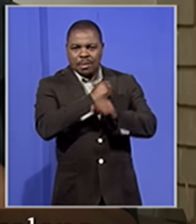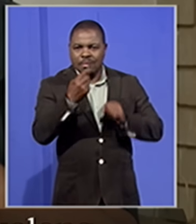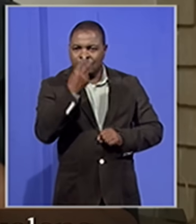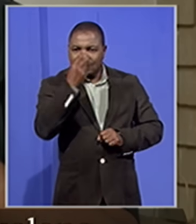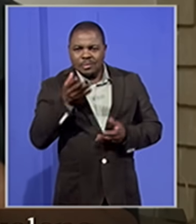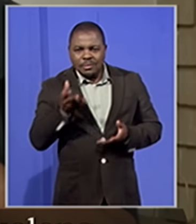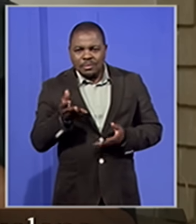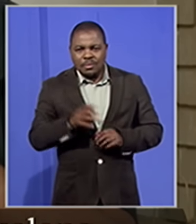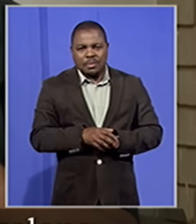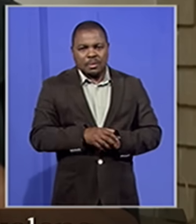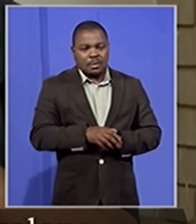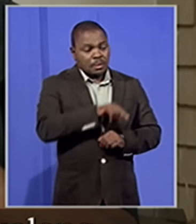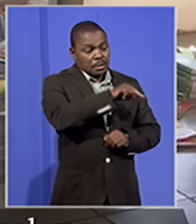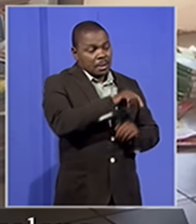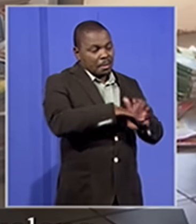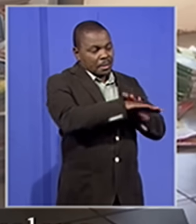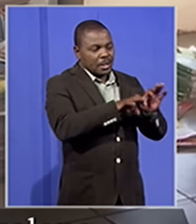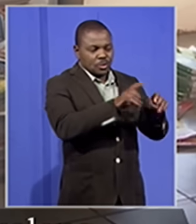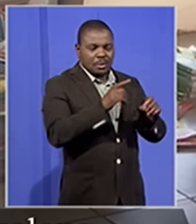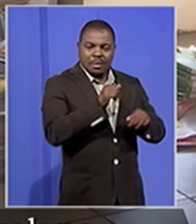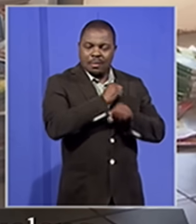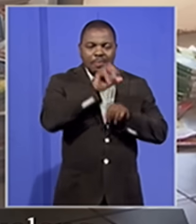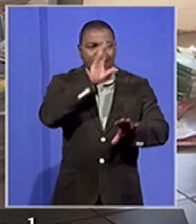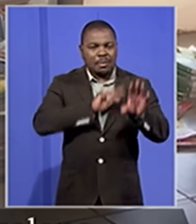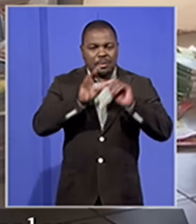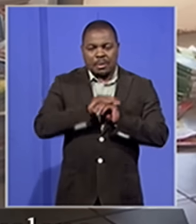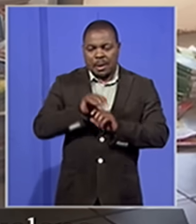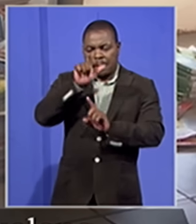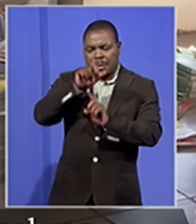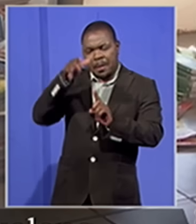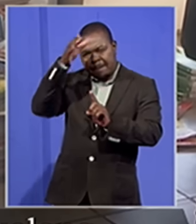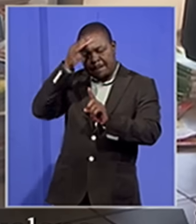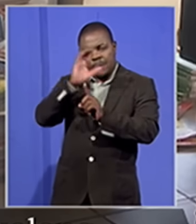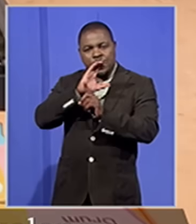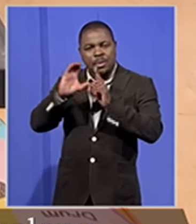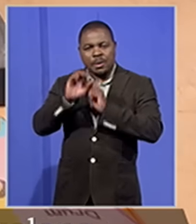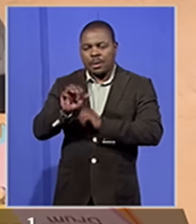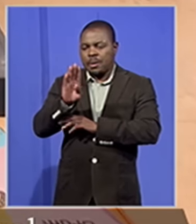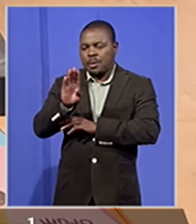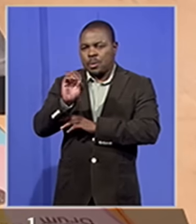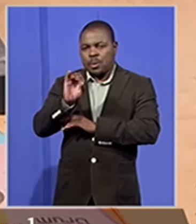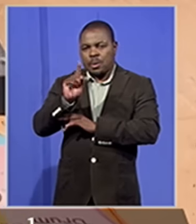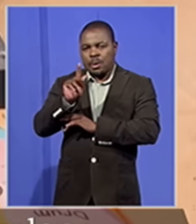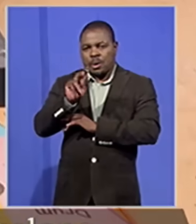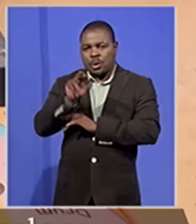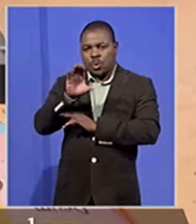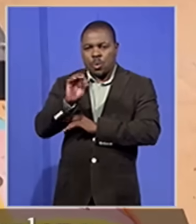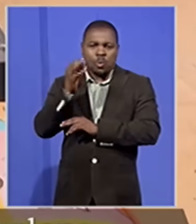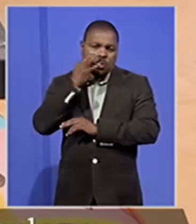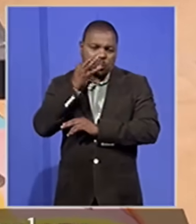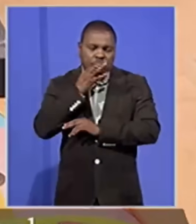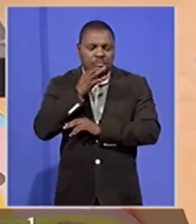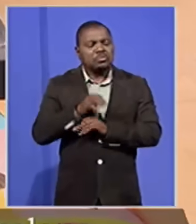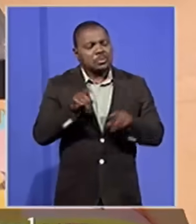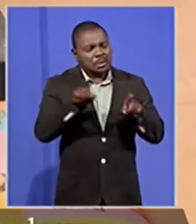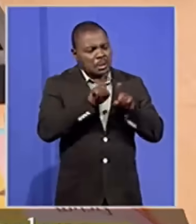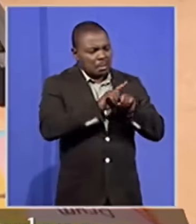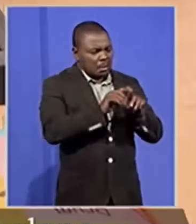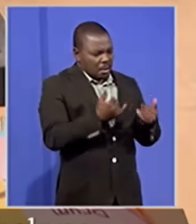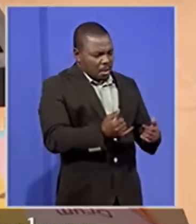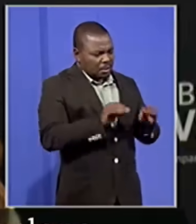thing at basic education level. Moitseanape wa tsa setso Boikanyo ga Mogwelelo le ena o dumela gore mokgwa wa dithuto wa ga jaana ga o tswele